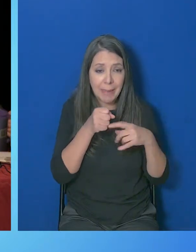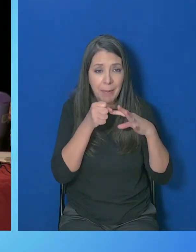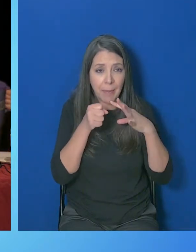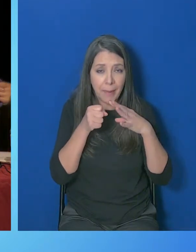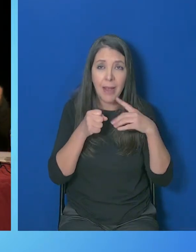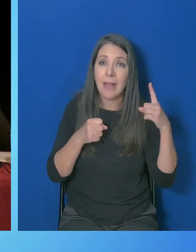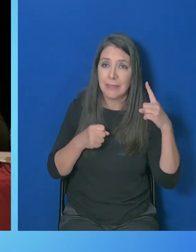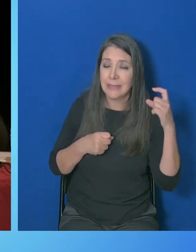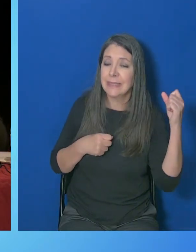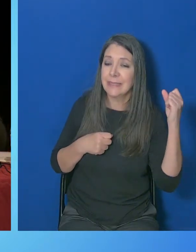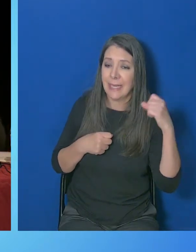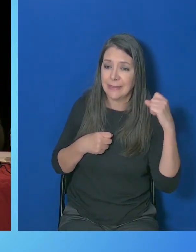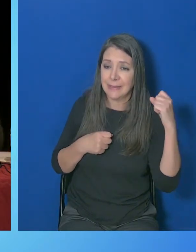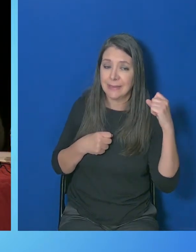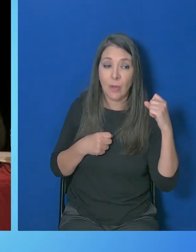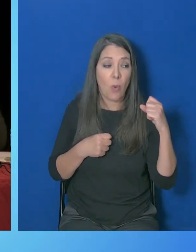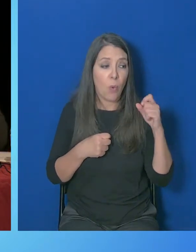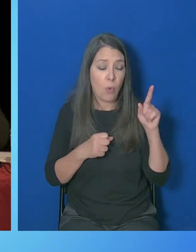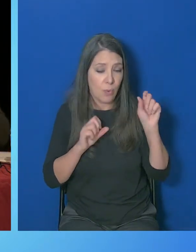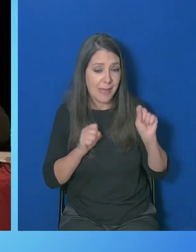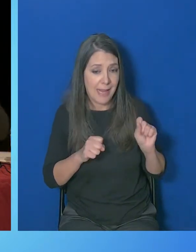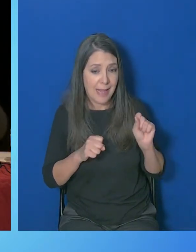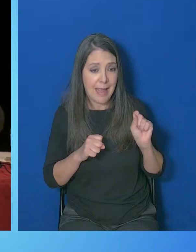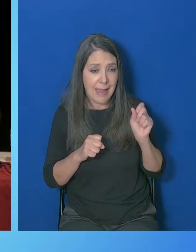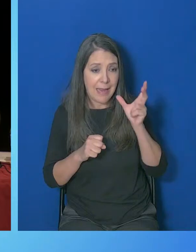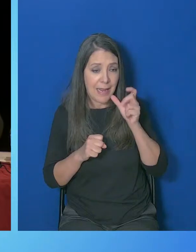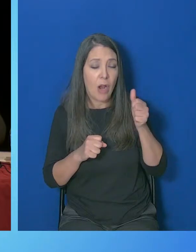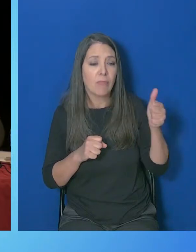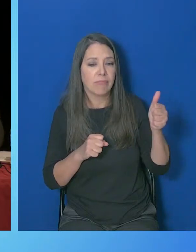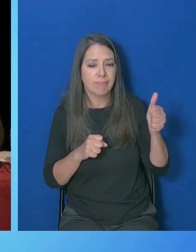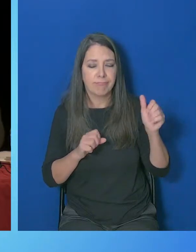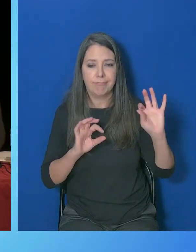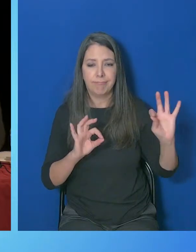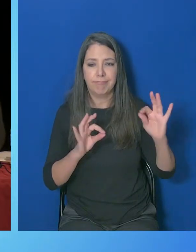Yes, I think. You can hear? Okay. Thank you.